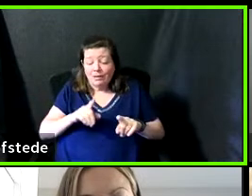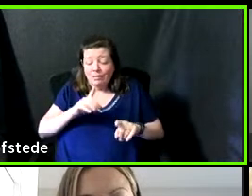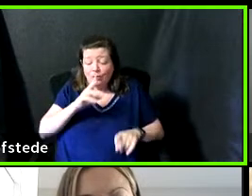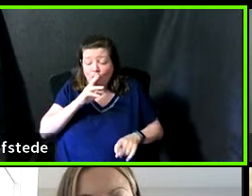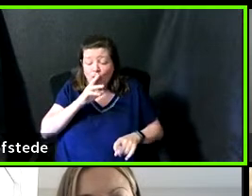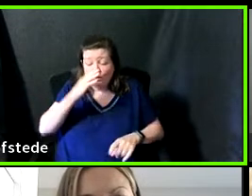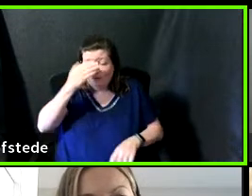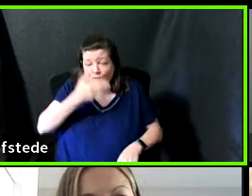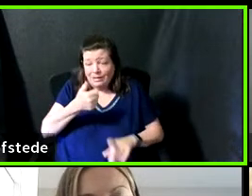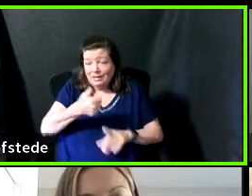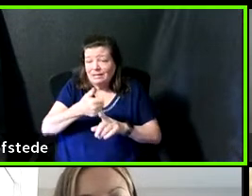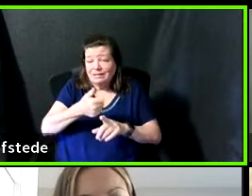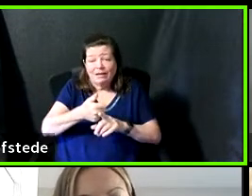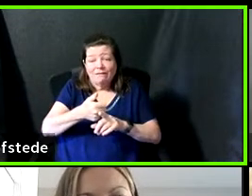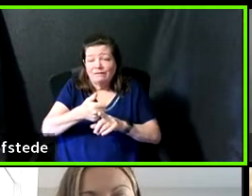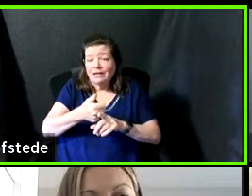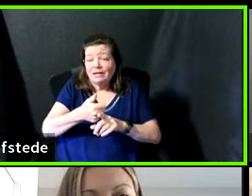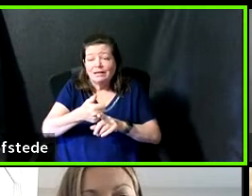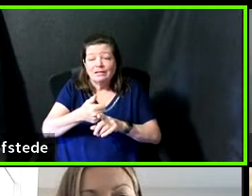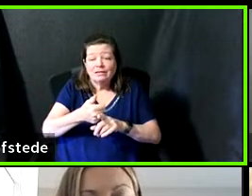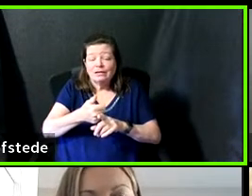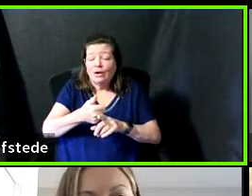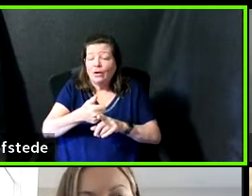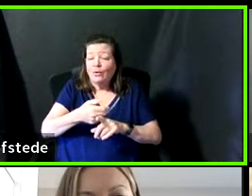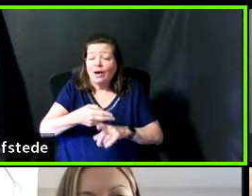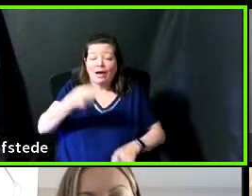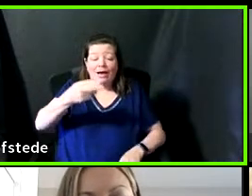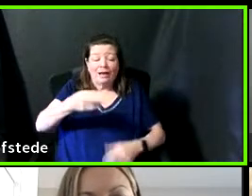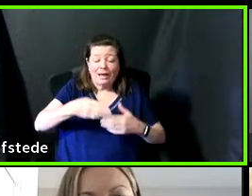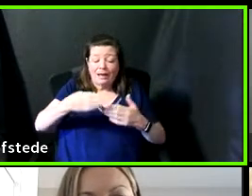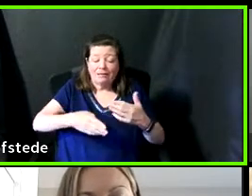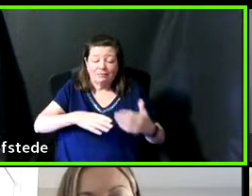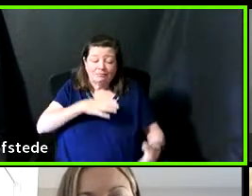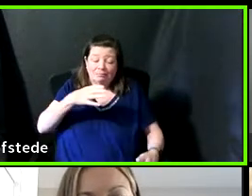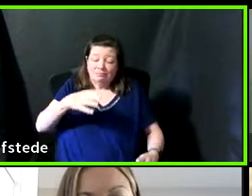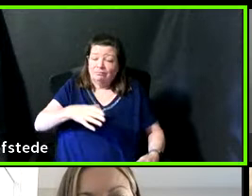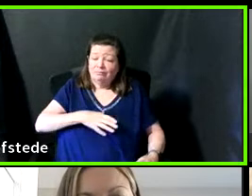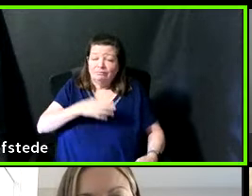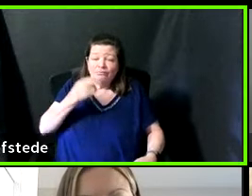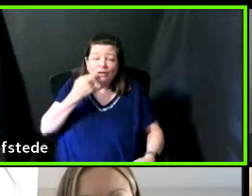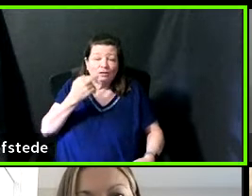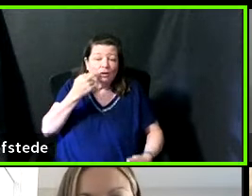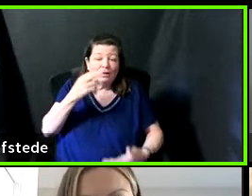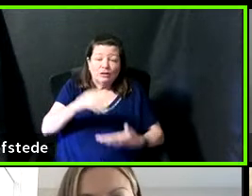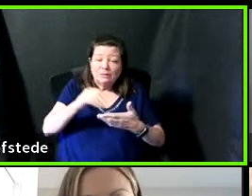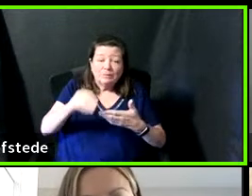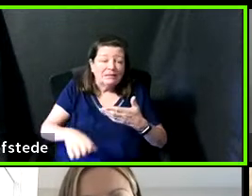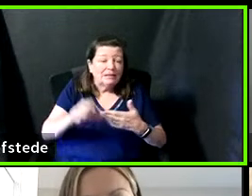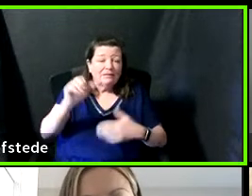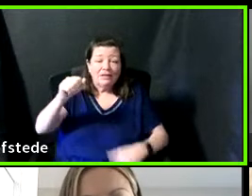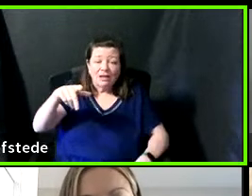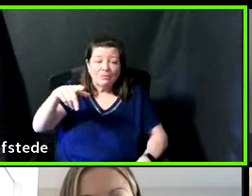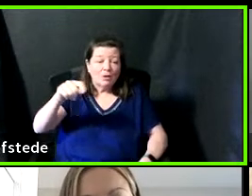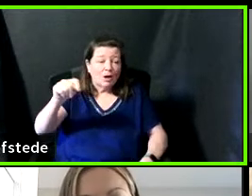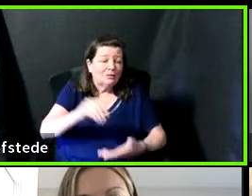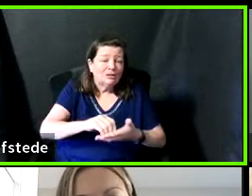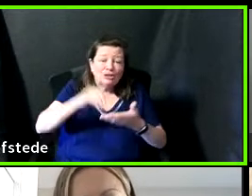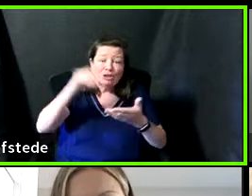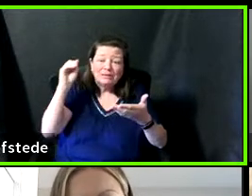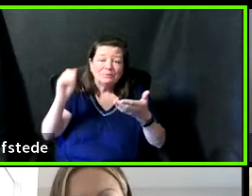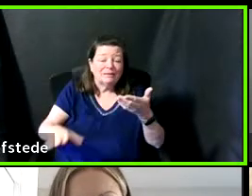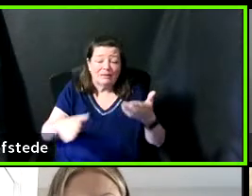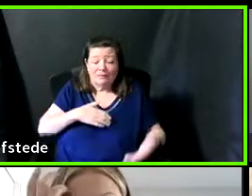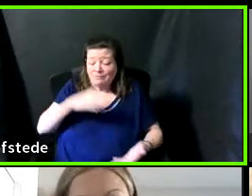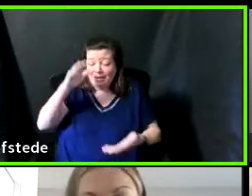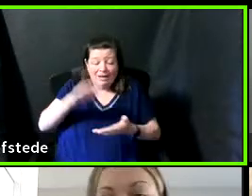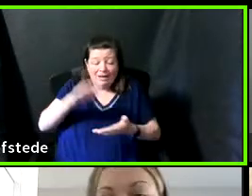itself is so high end. The restaurants are so expensive and the apartments are so pricey that my husband and